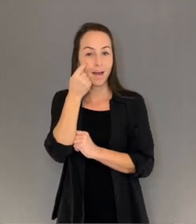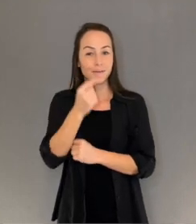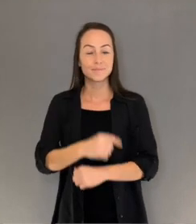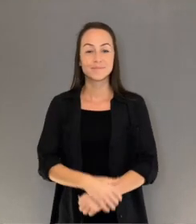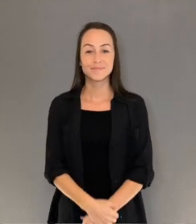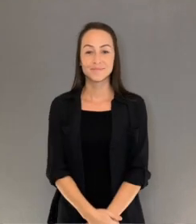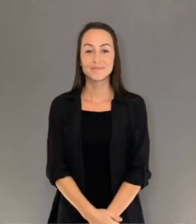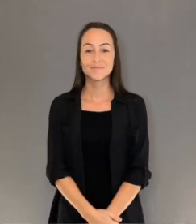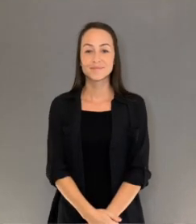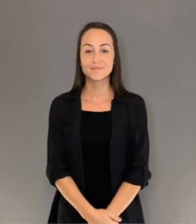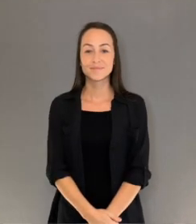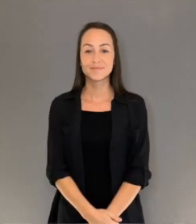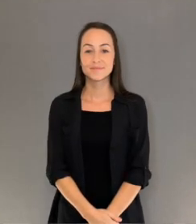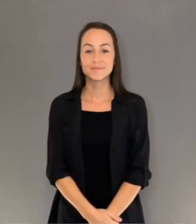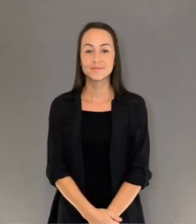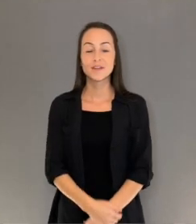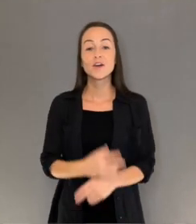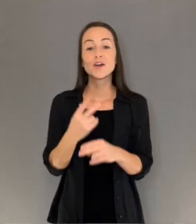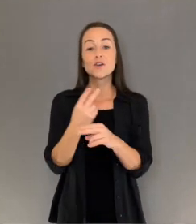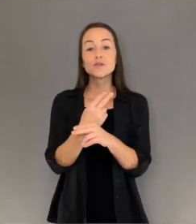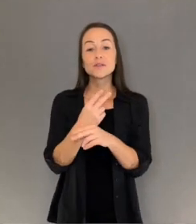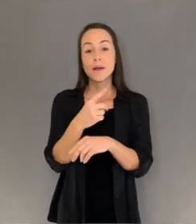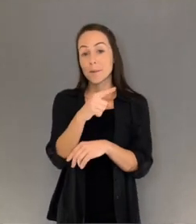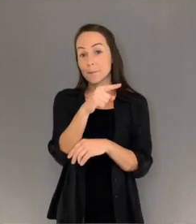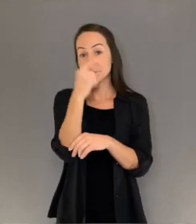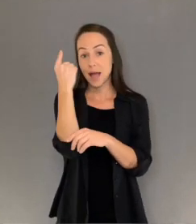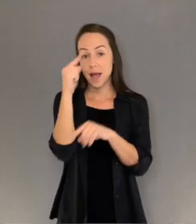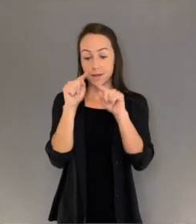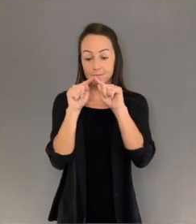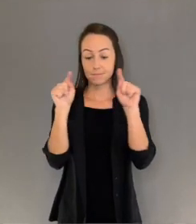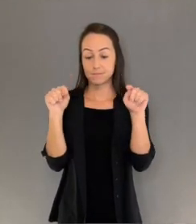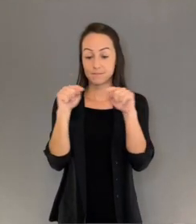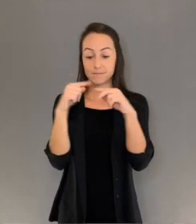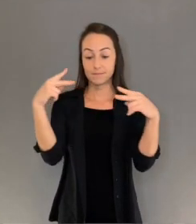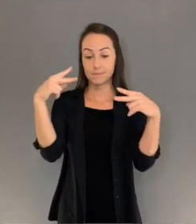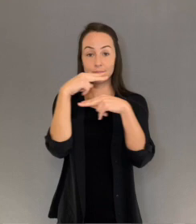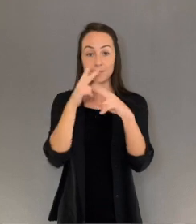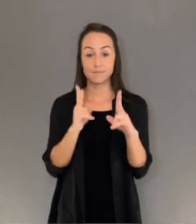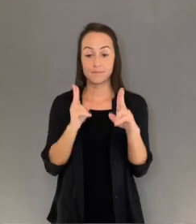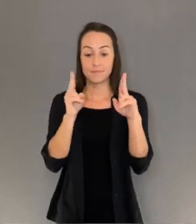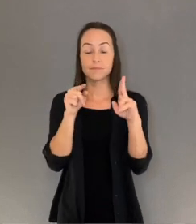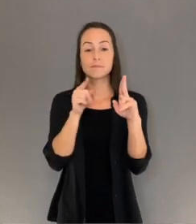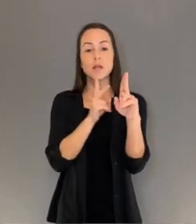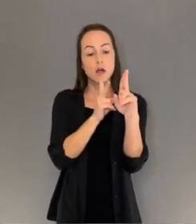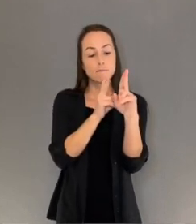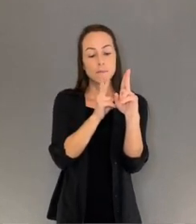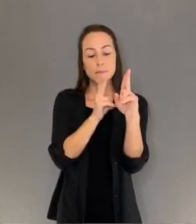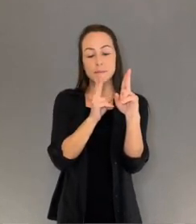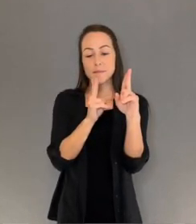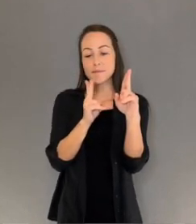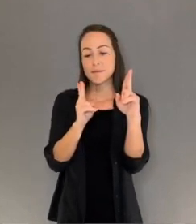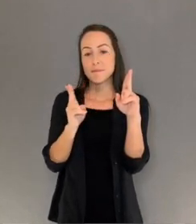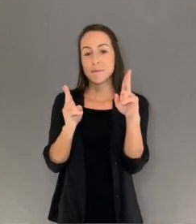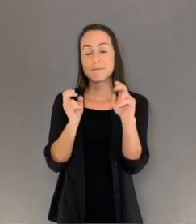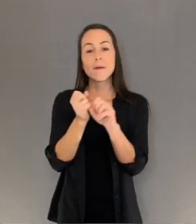Cut out a black rectangle and make cuts on the long side of the rectangle about halfway in to create fringe or